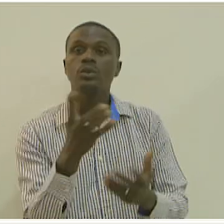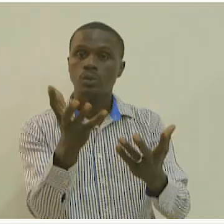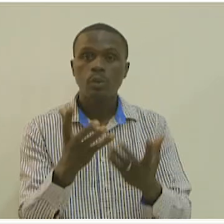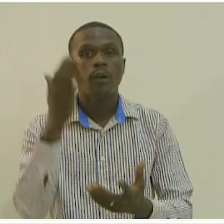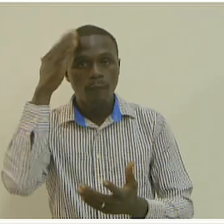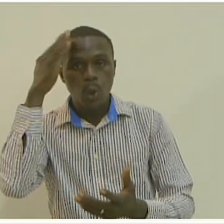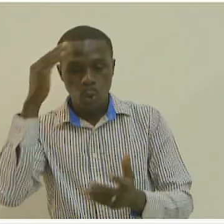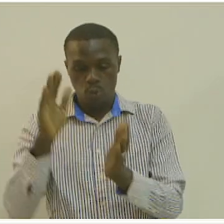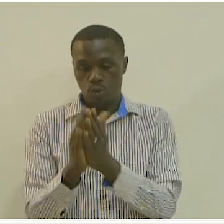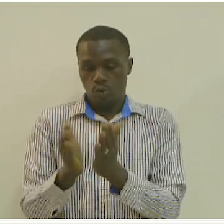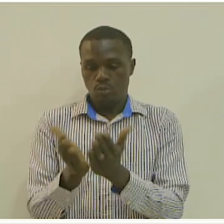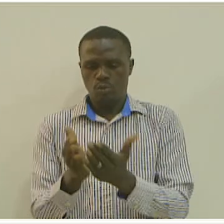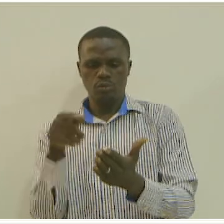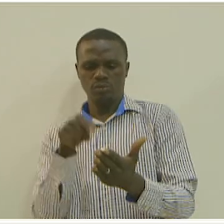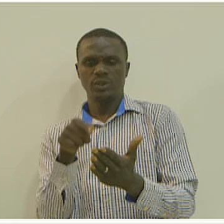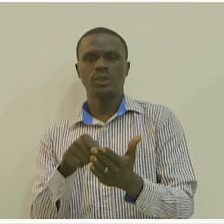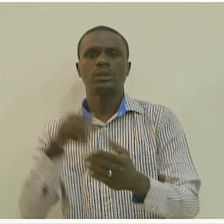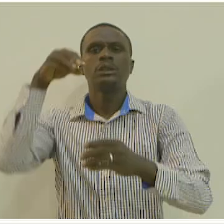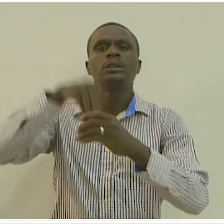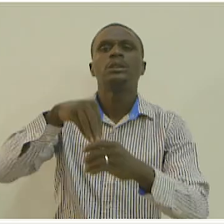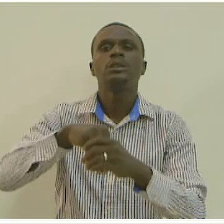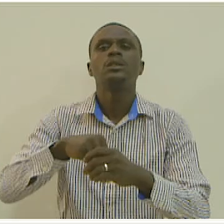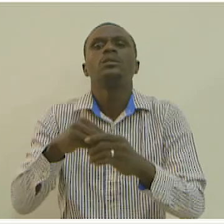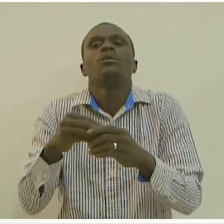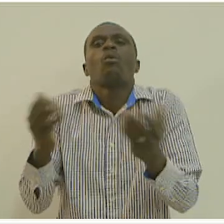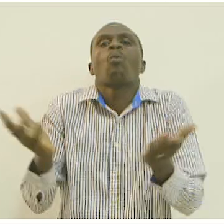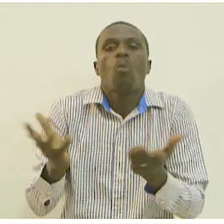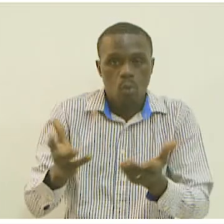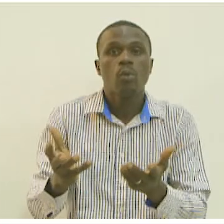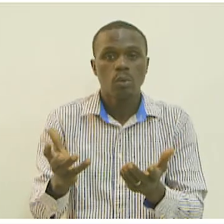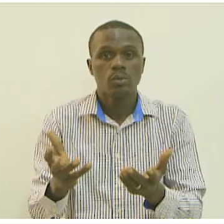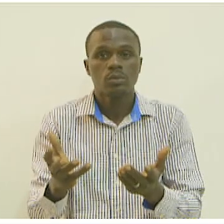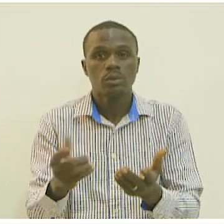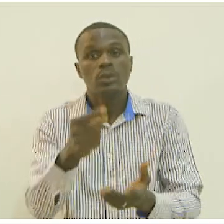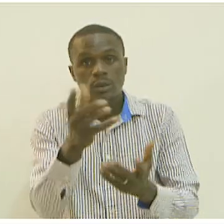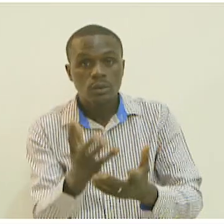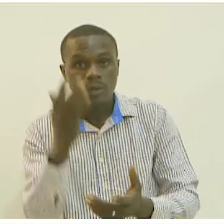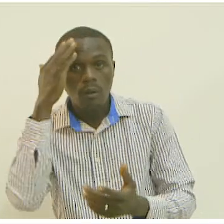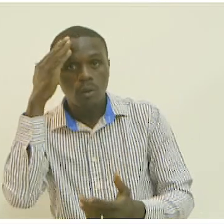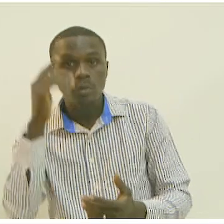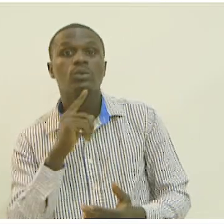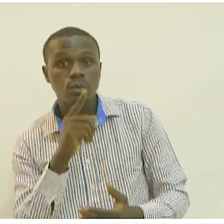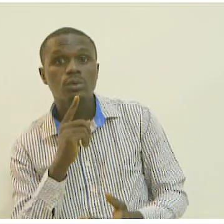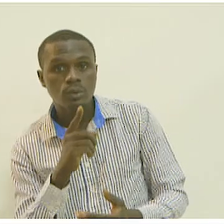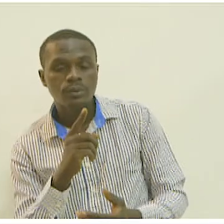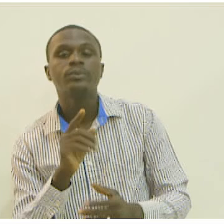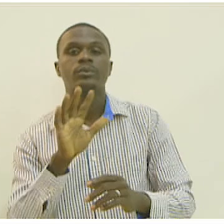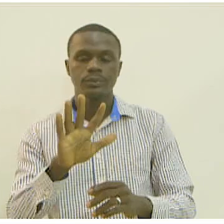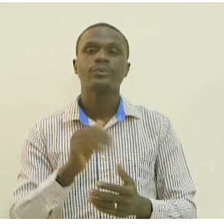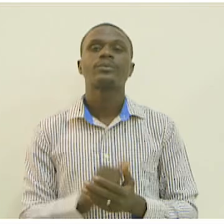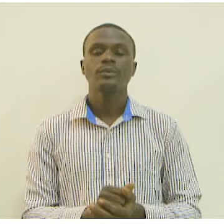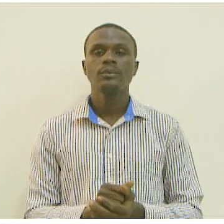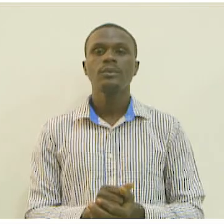all lentia, one for no, now waiting there. How then call on Kotoku? I don't know if I'm right. So, waiting then inside this Kotoku. Yes, so make